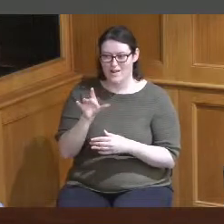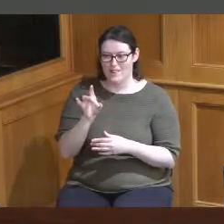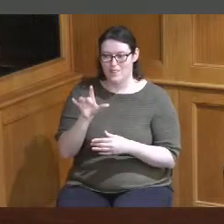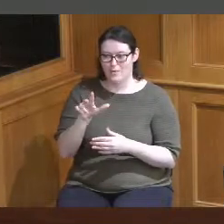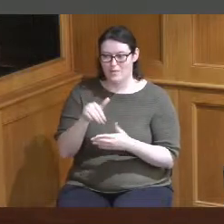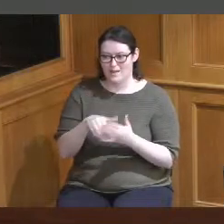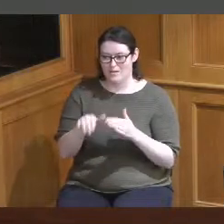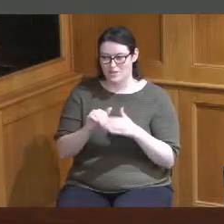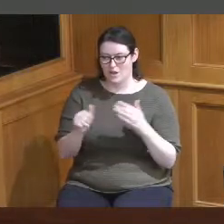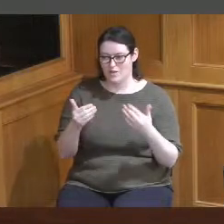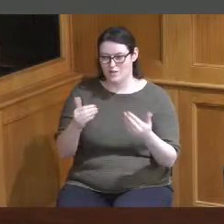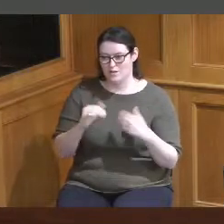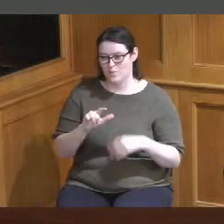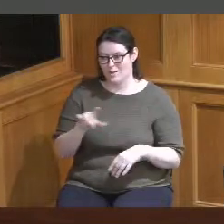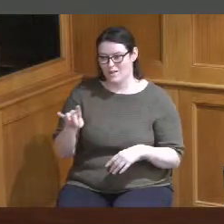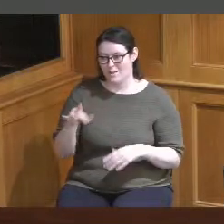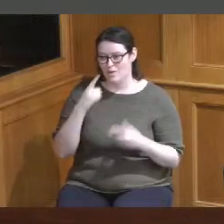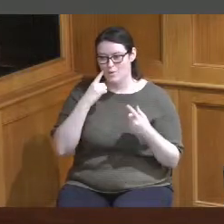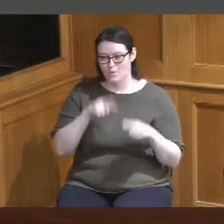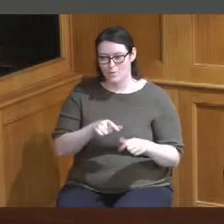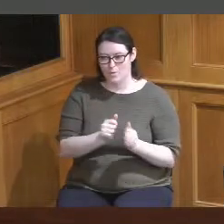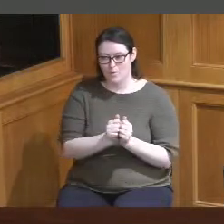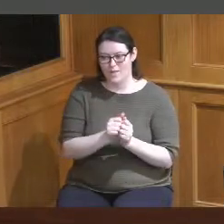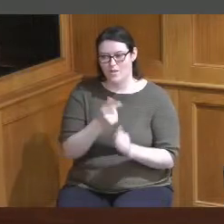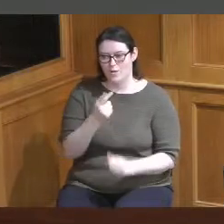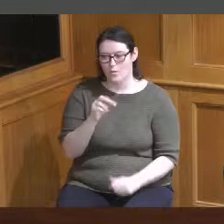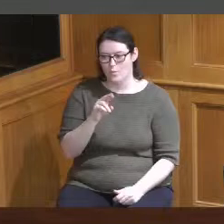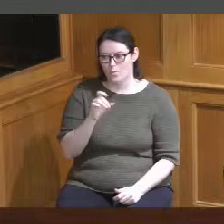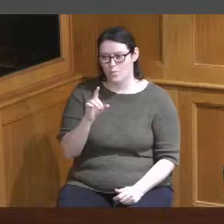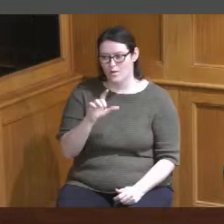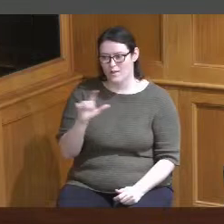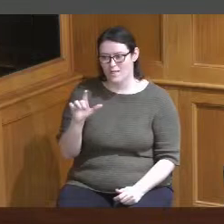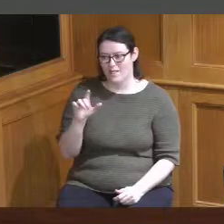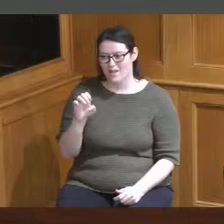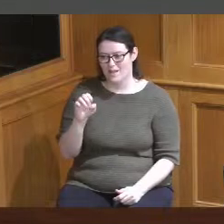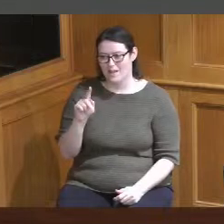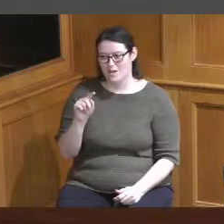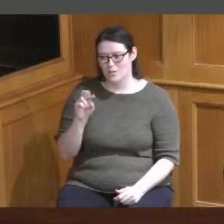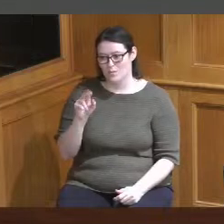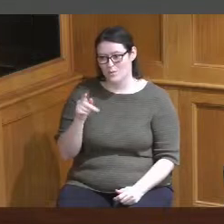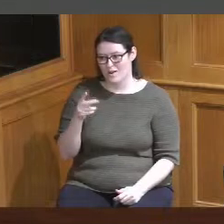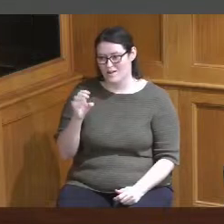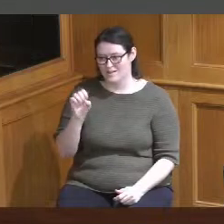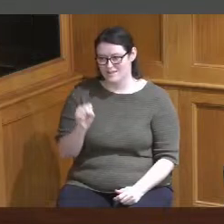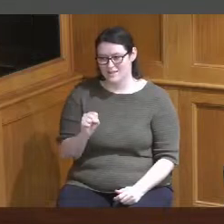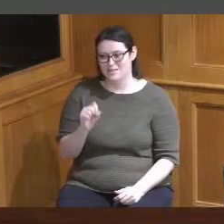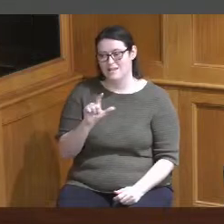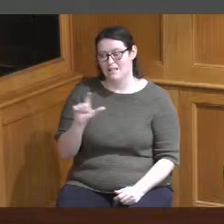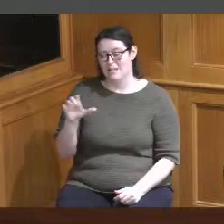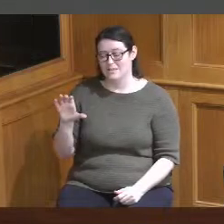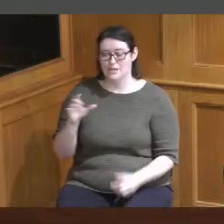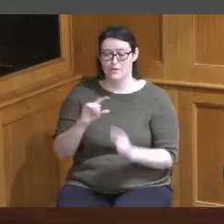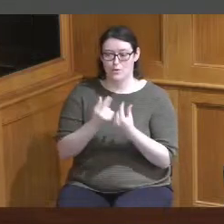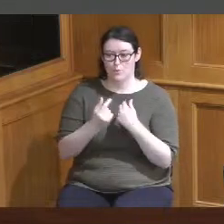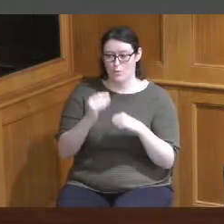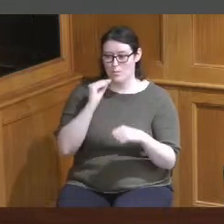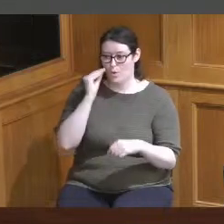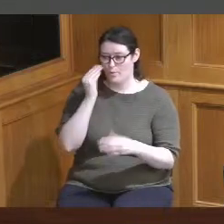Item 28 is an agreement with Gordrell Enterprises LLC for group home services,